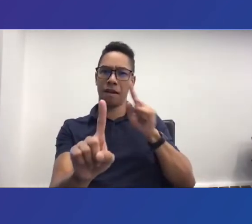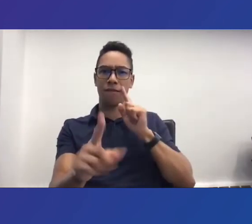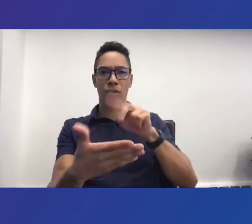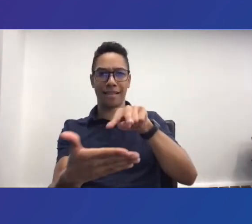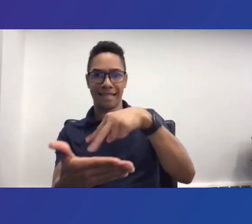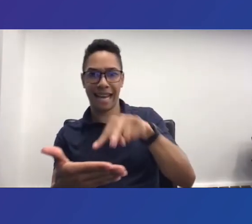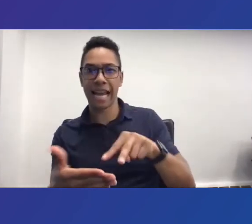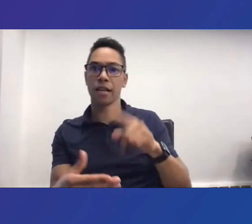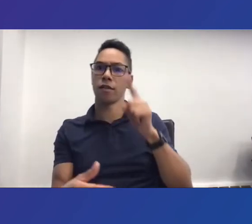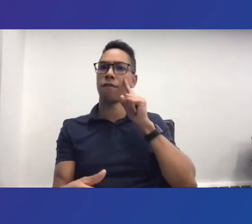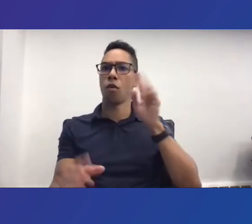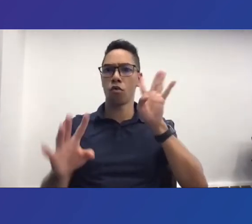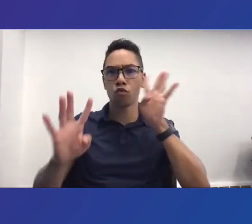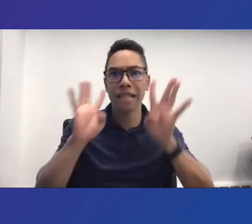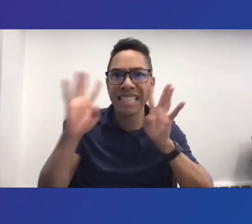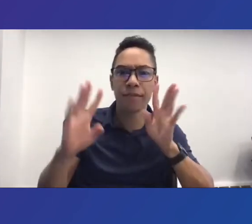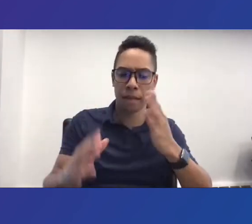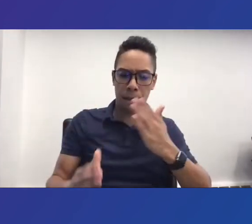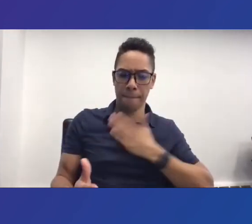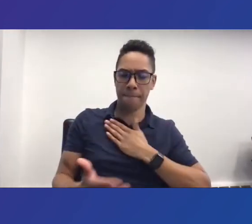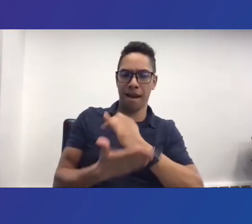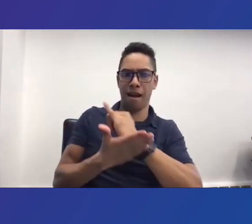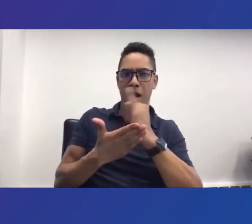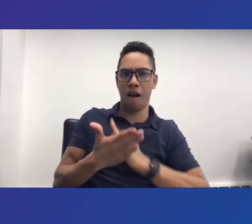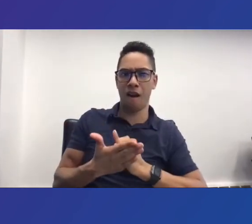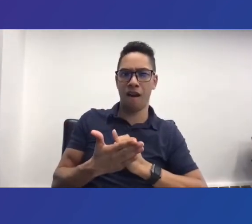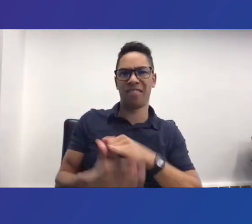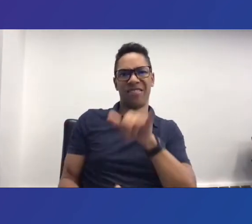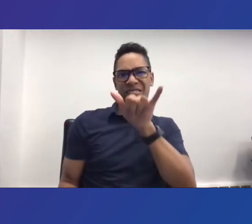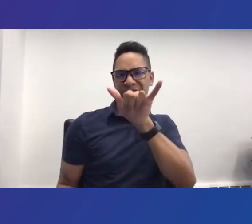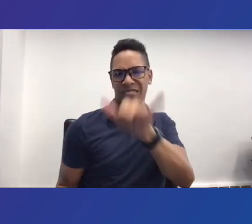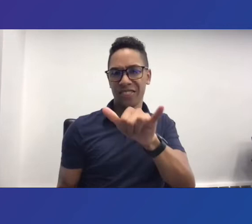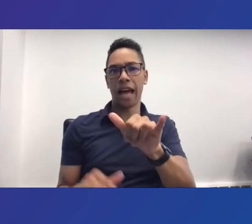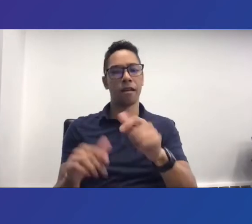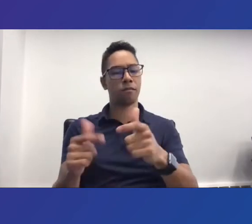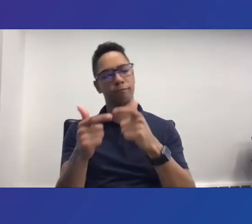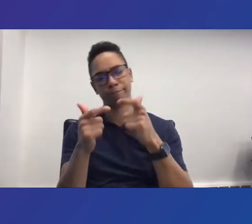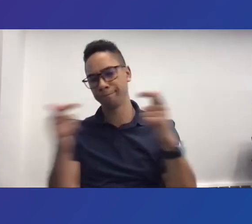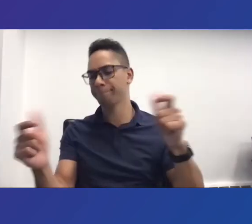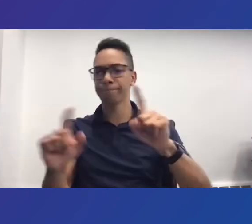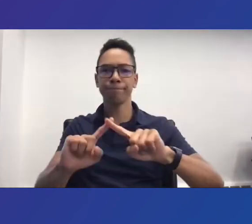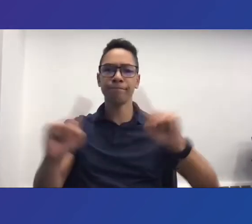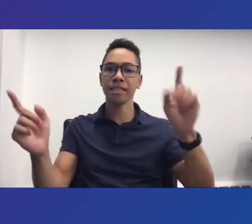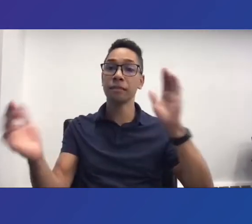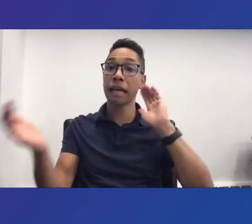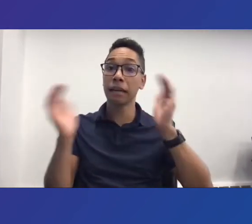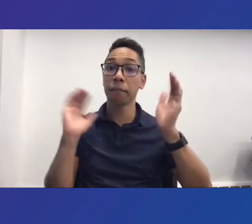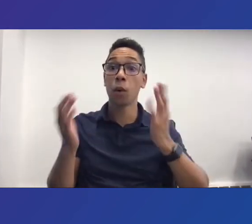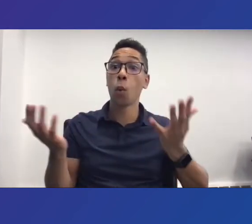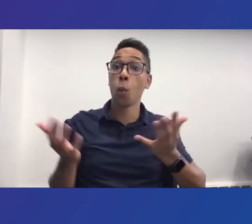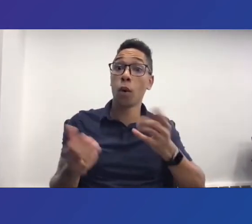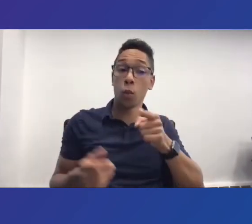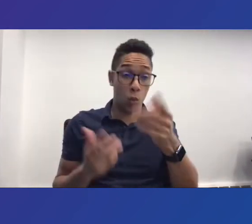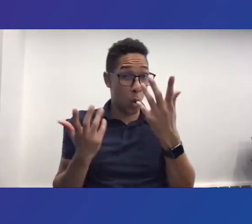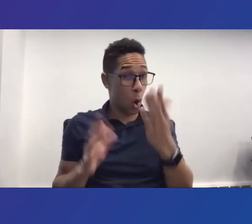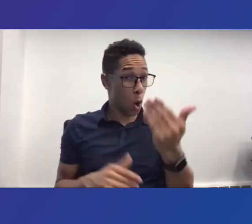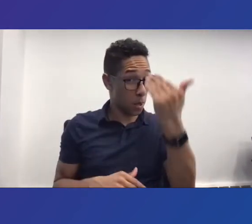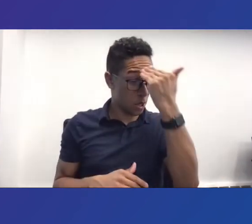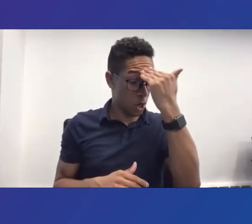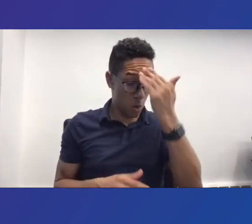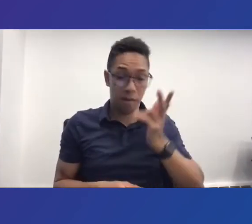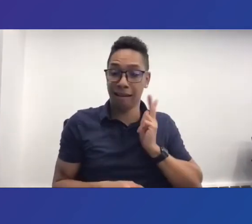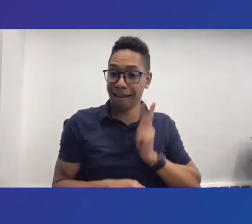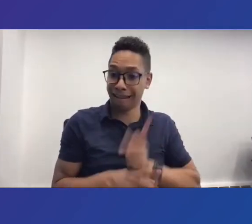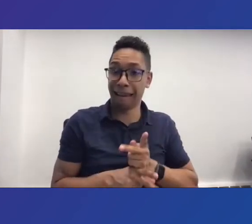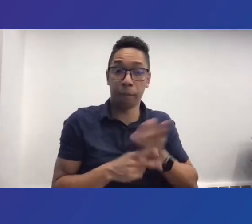saw my artistry. So I think that for me is worlds different than, taking what you already know and perfecting what you already have to put it